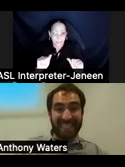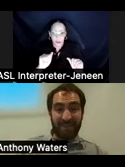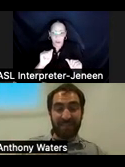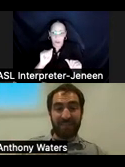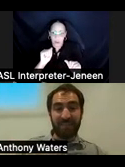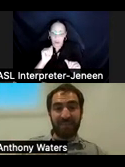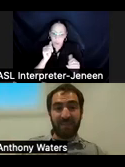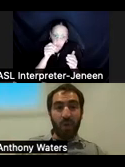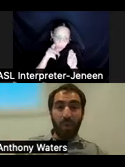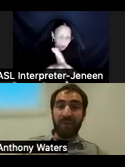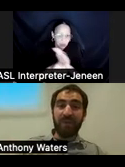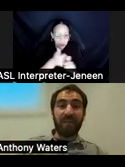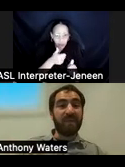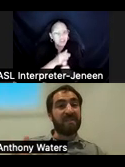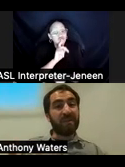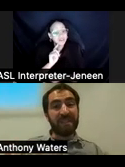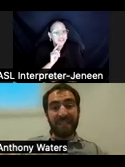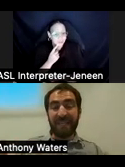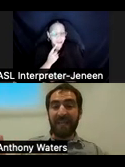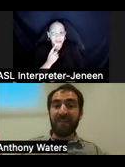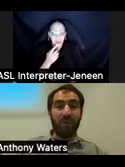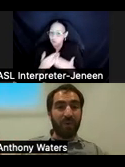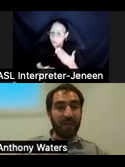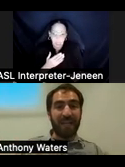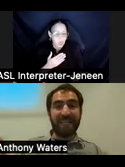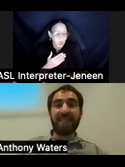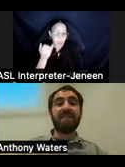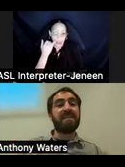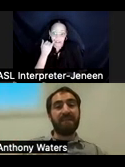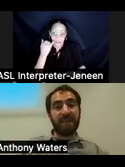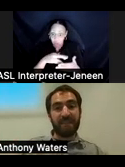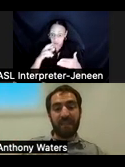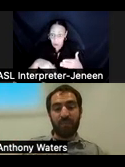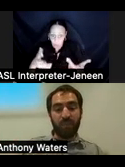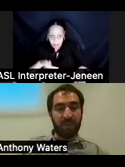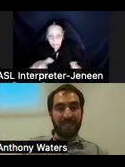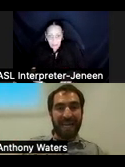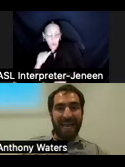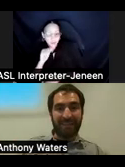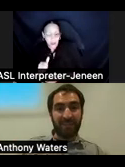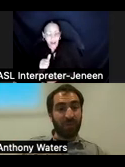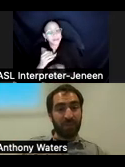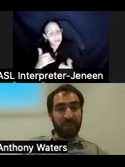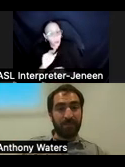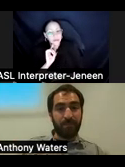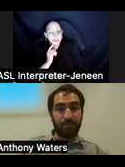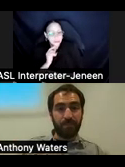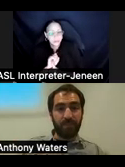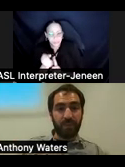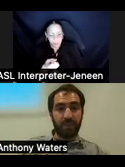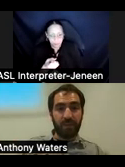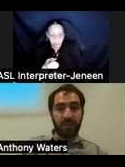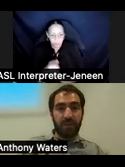is serious. Whether it results in death or not, it is serious, and we want to act accordingly.